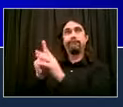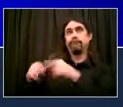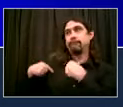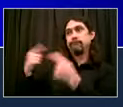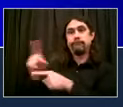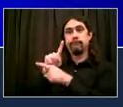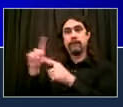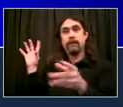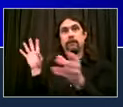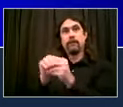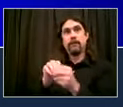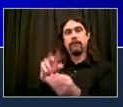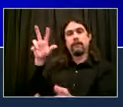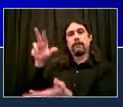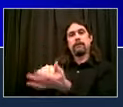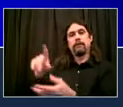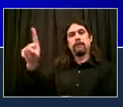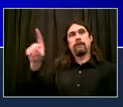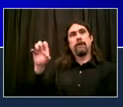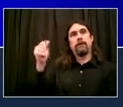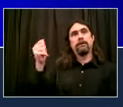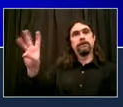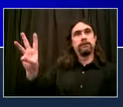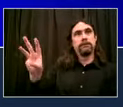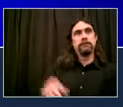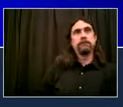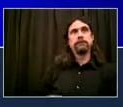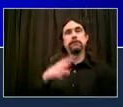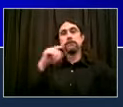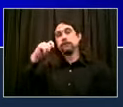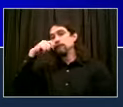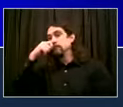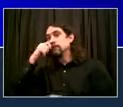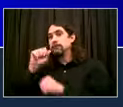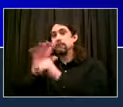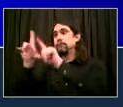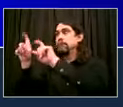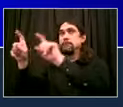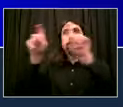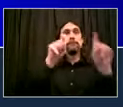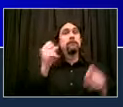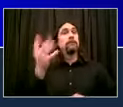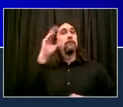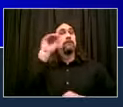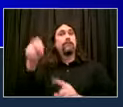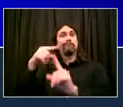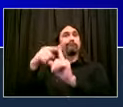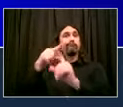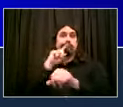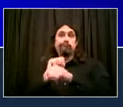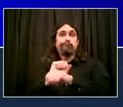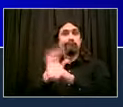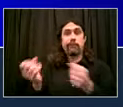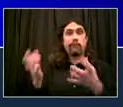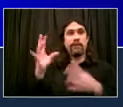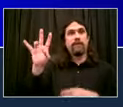3,116. Number three, percentage of people testing positive citywide for COVID. Today's report, a 7-day rolling